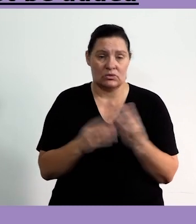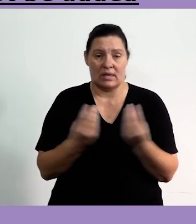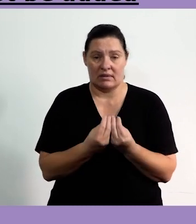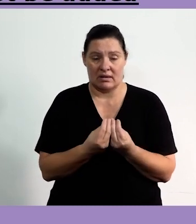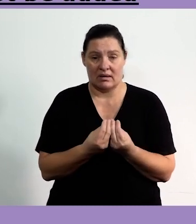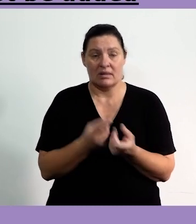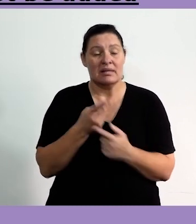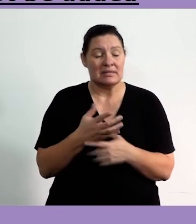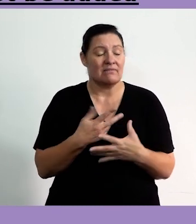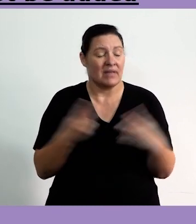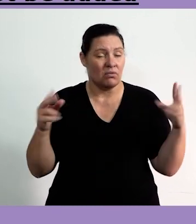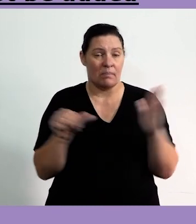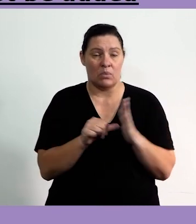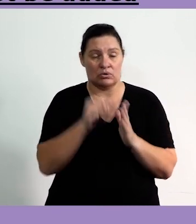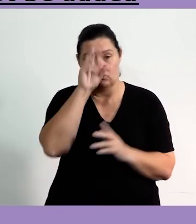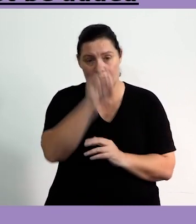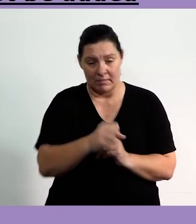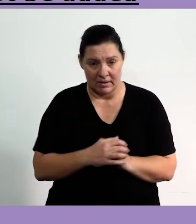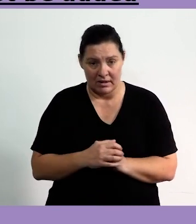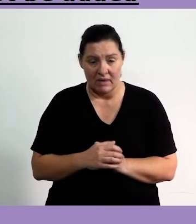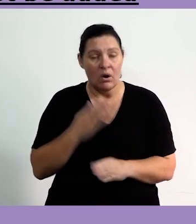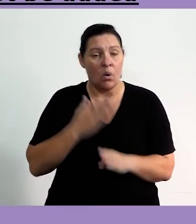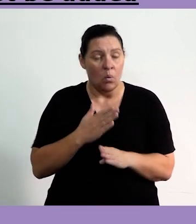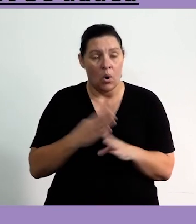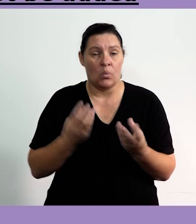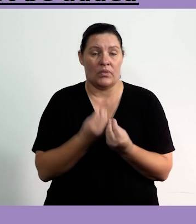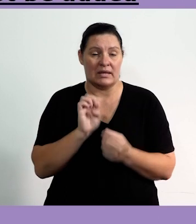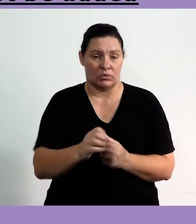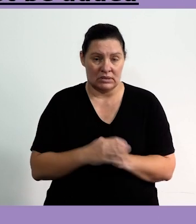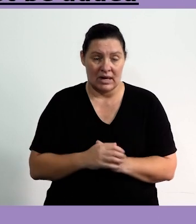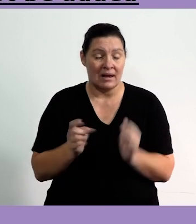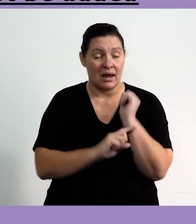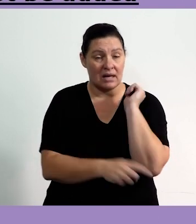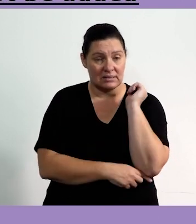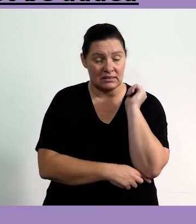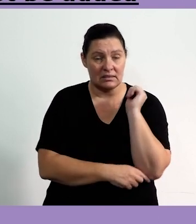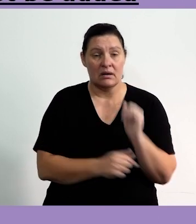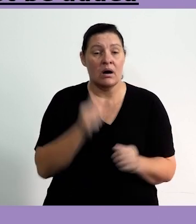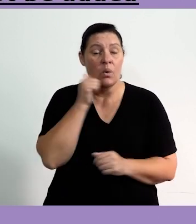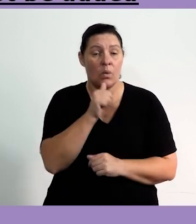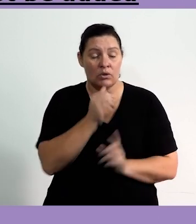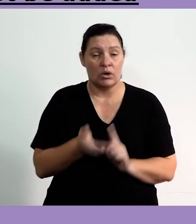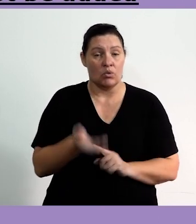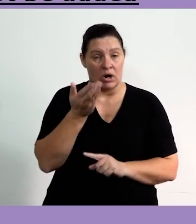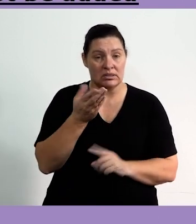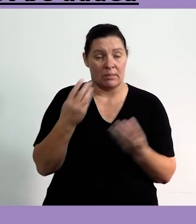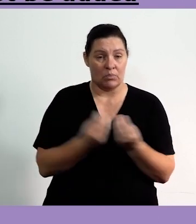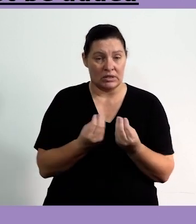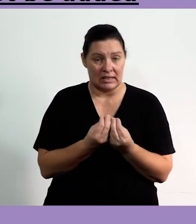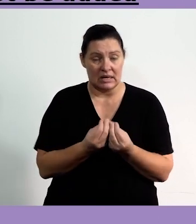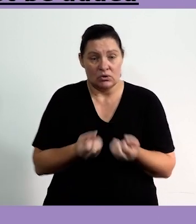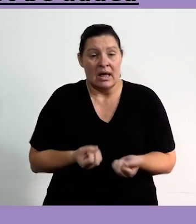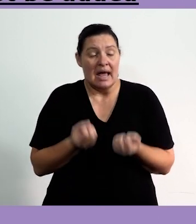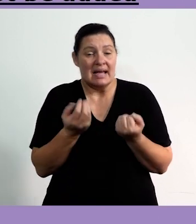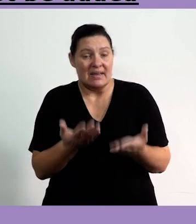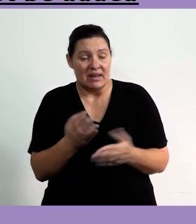be added together. This is very important to remember when we are working with exponents. And lastly, when we raise